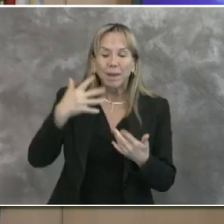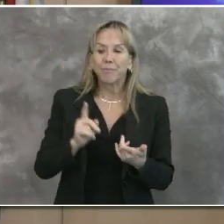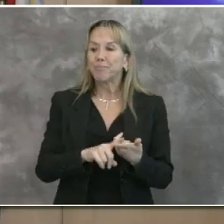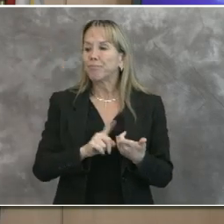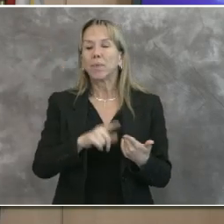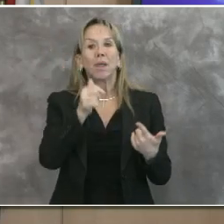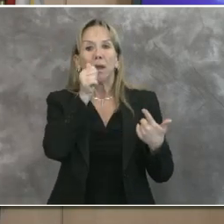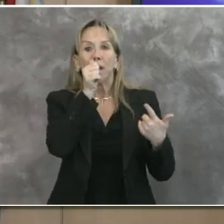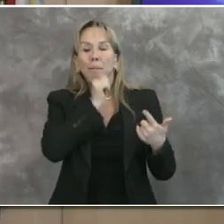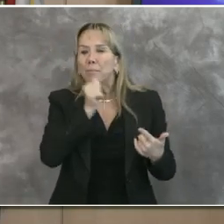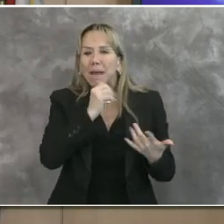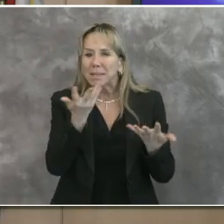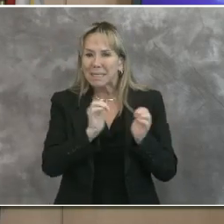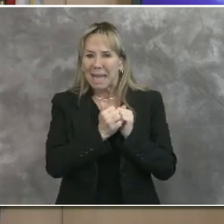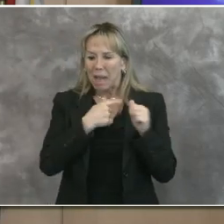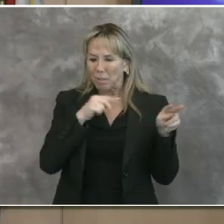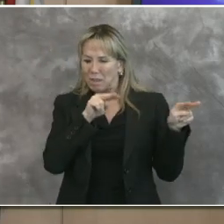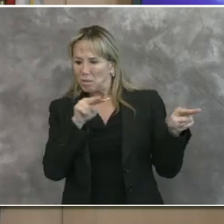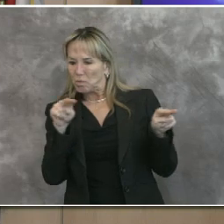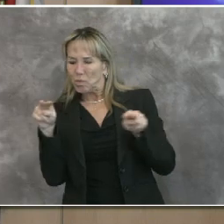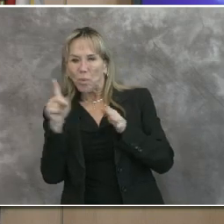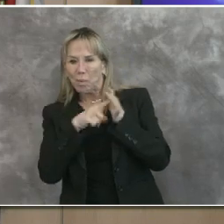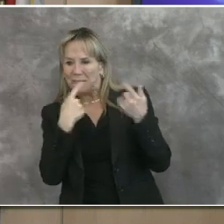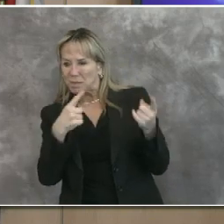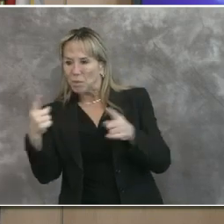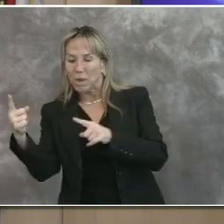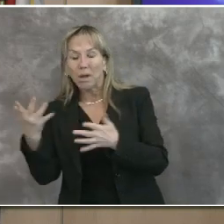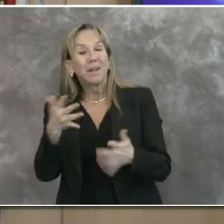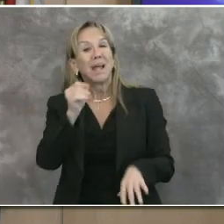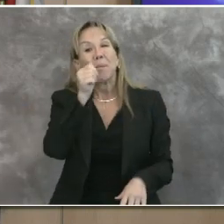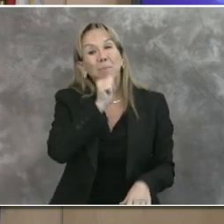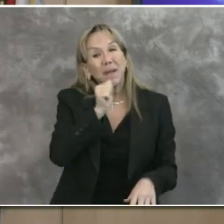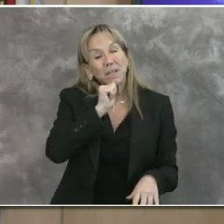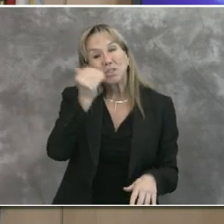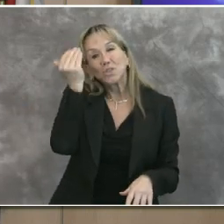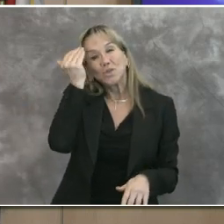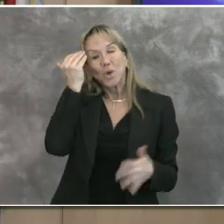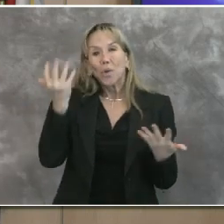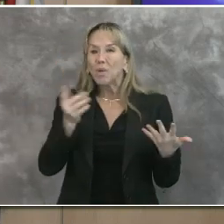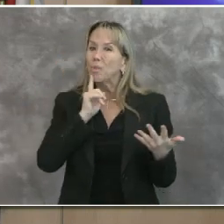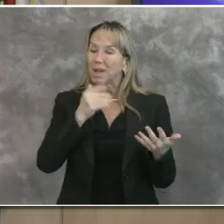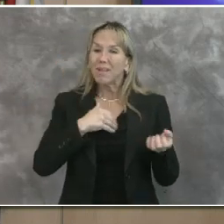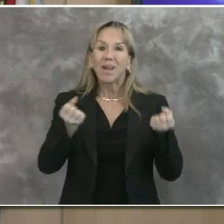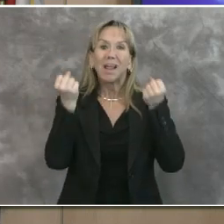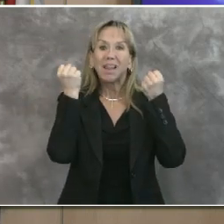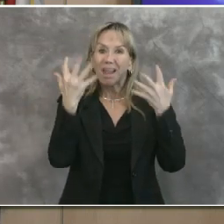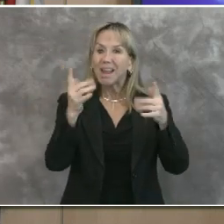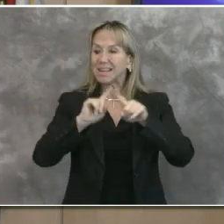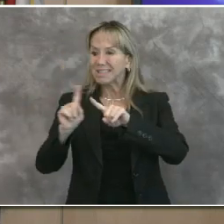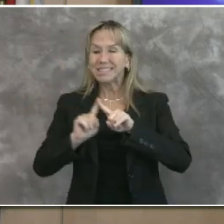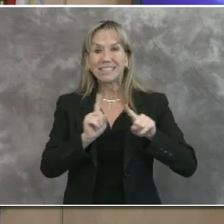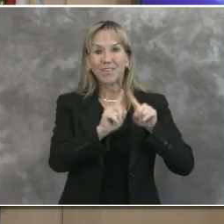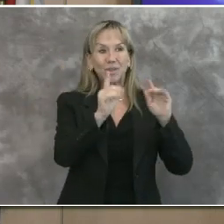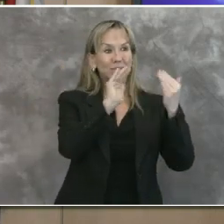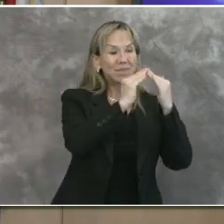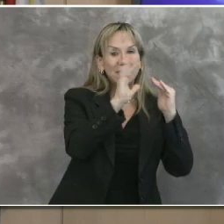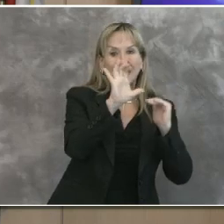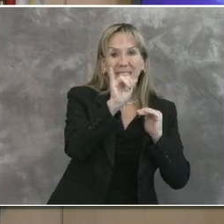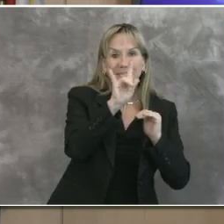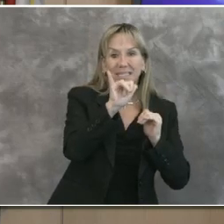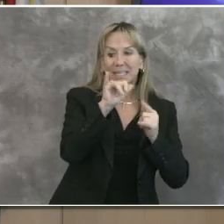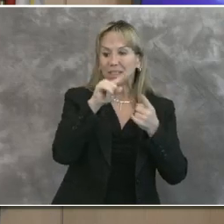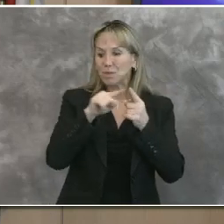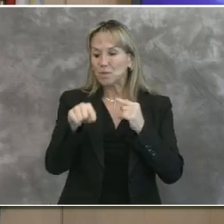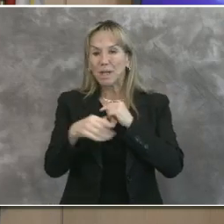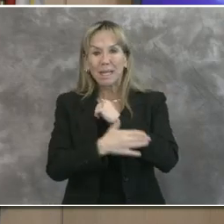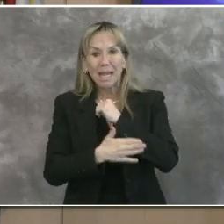more accurate way of measuring what we are facing, along with patient in realizing that there are a lot of entities from your city to your county to your state